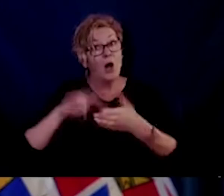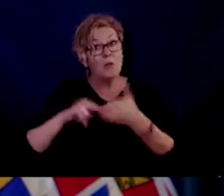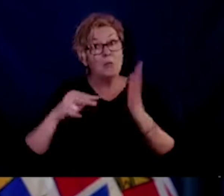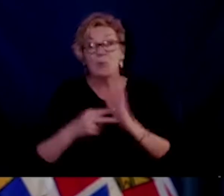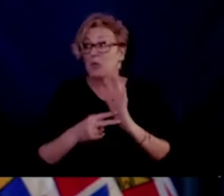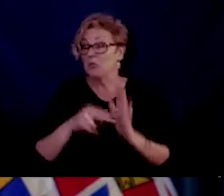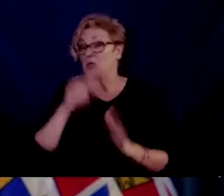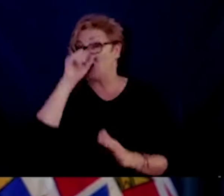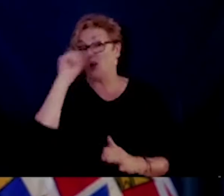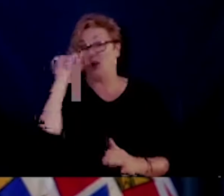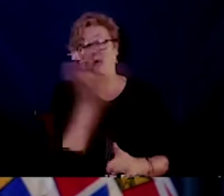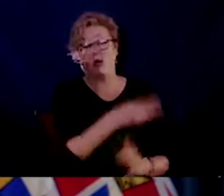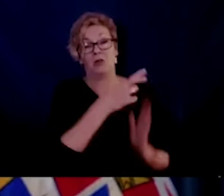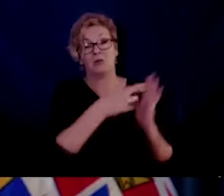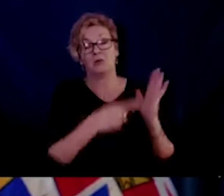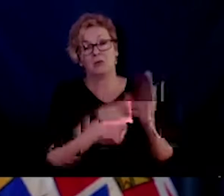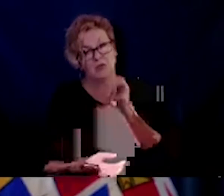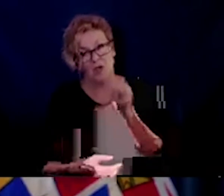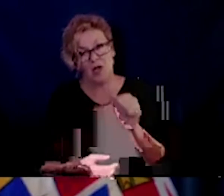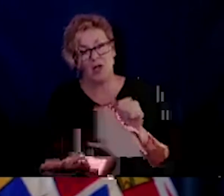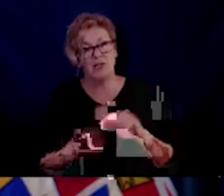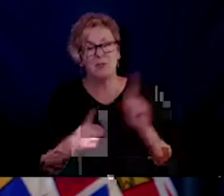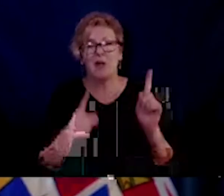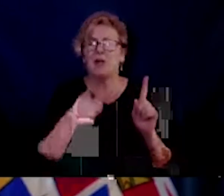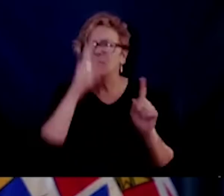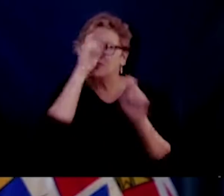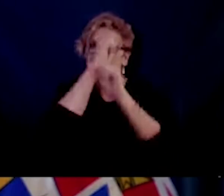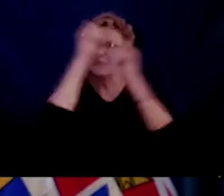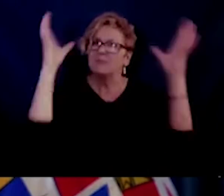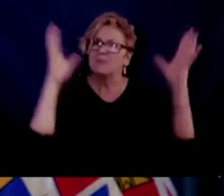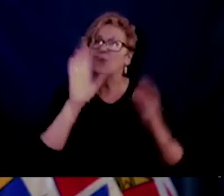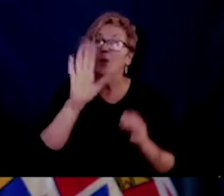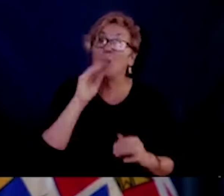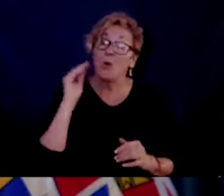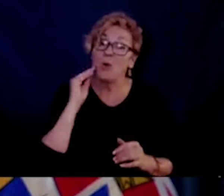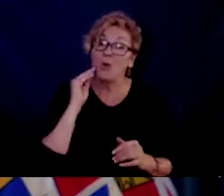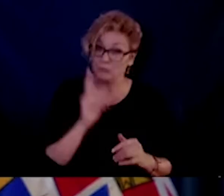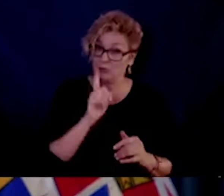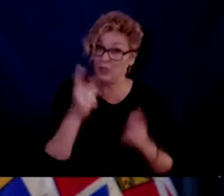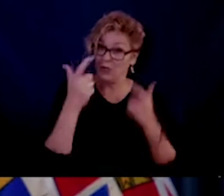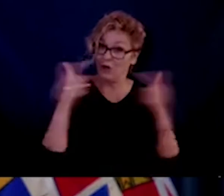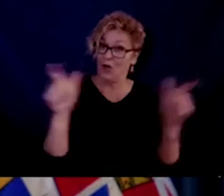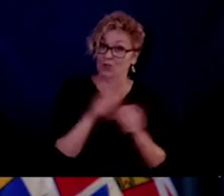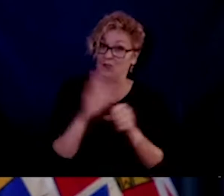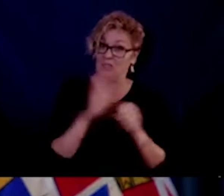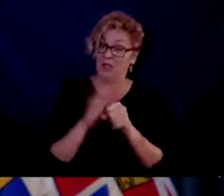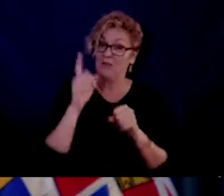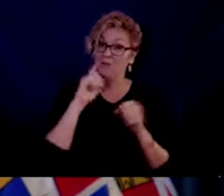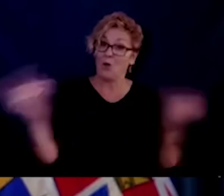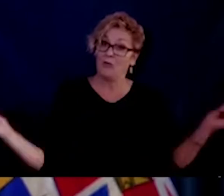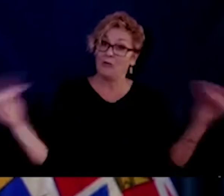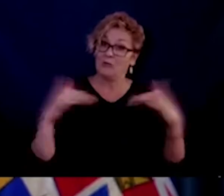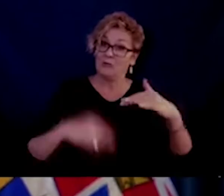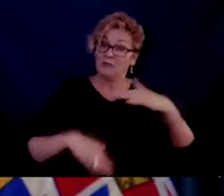And most homes are not large enough to have 50 people or 30 people or 20 people. And now that we're moving into the season where